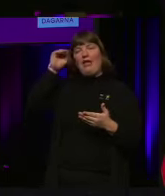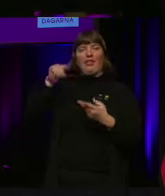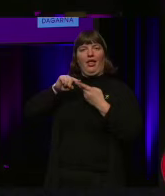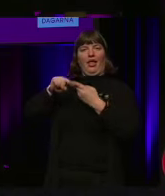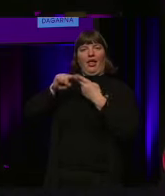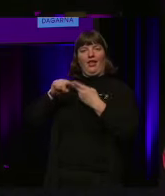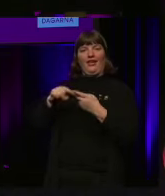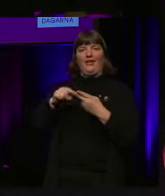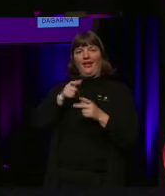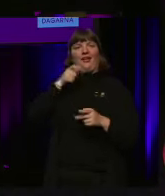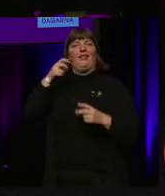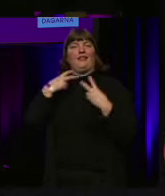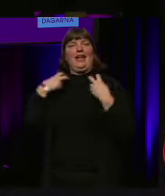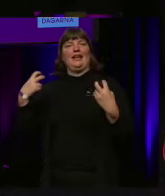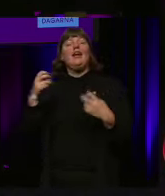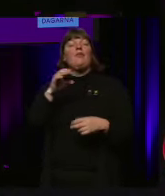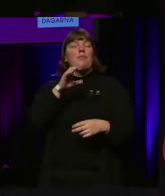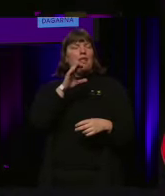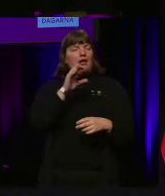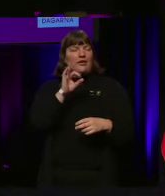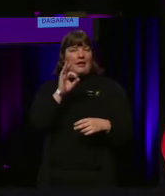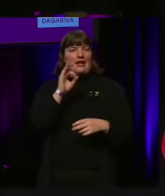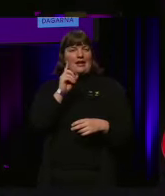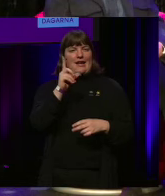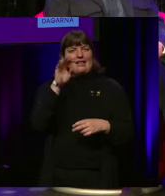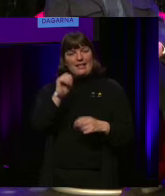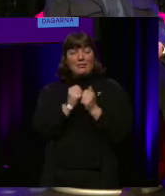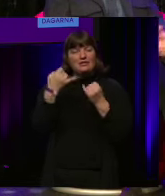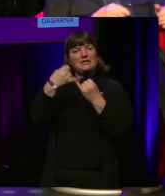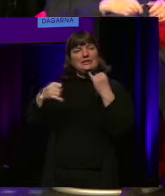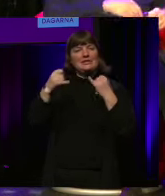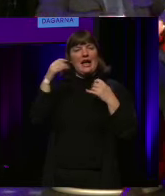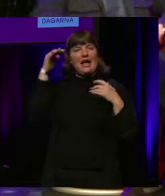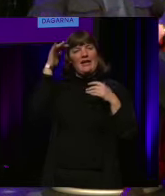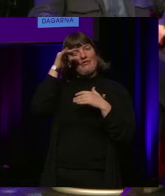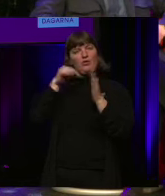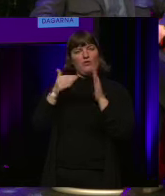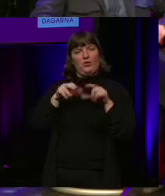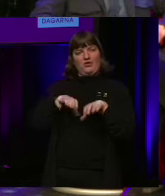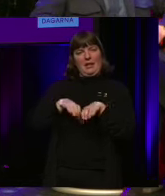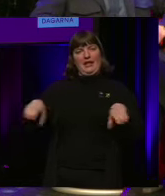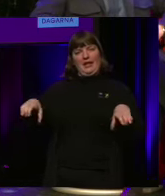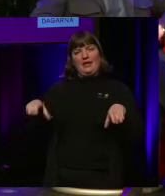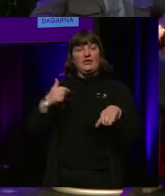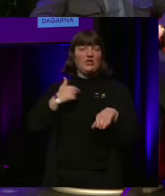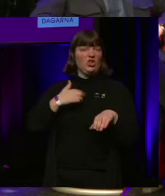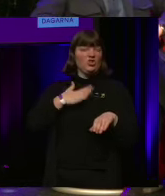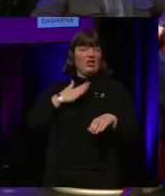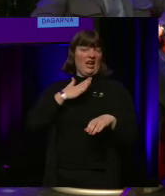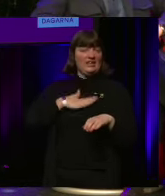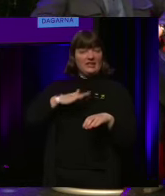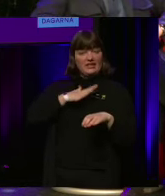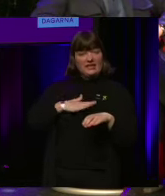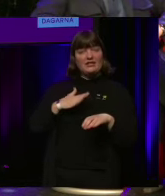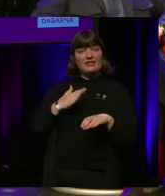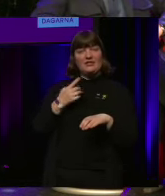Yes. Well, I think it's just as a final kind of reflection from the chair. I think it's very interesting to hear all of